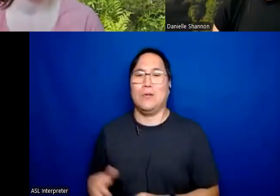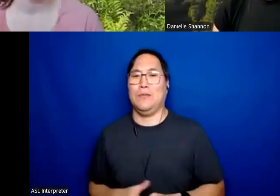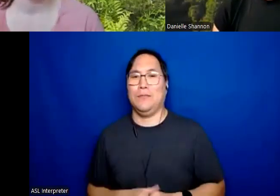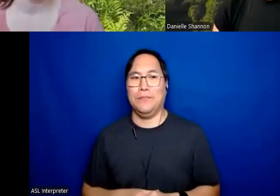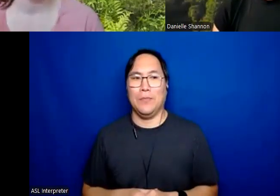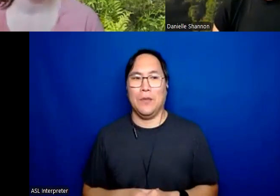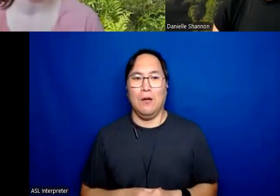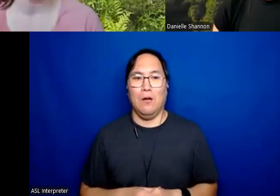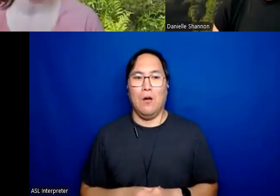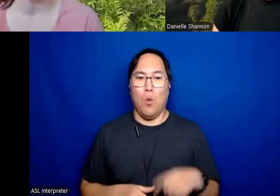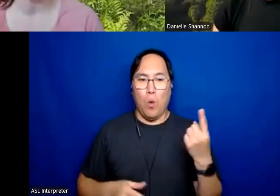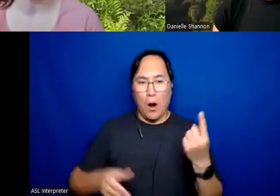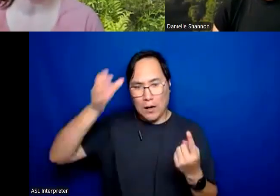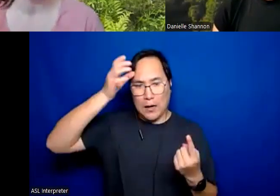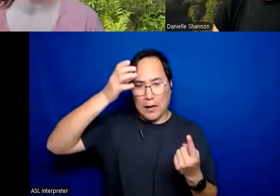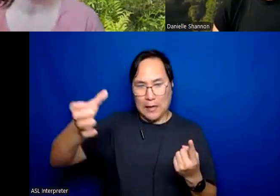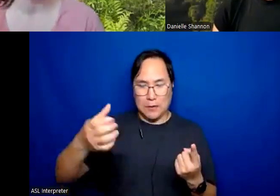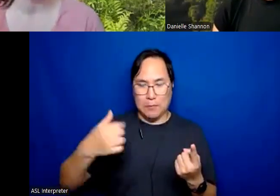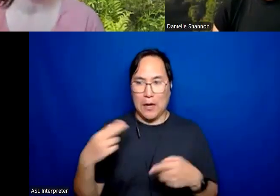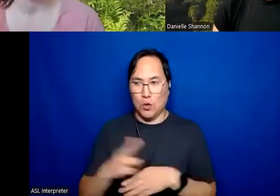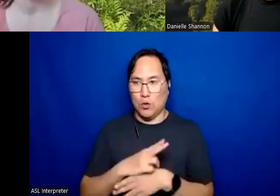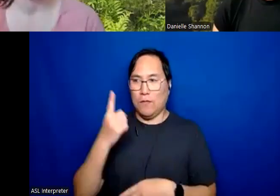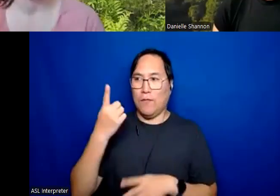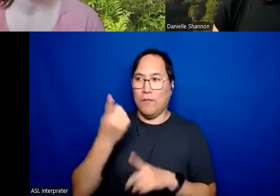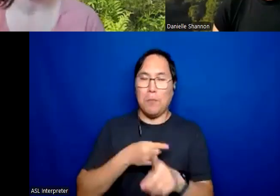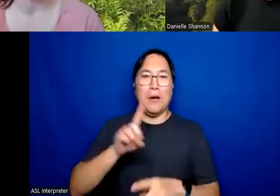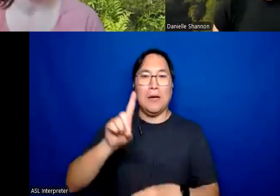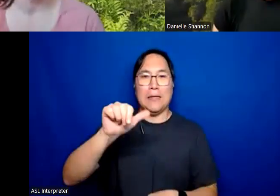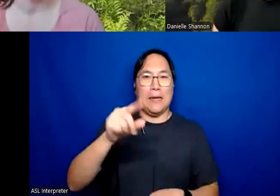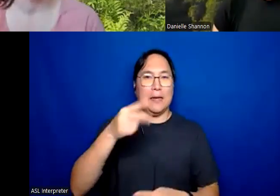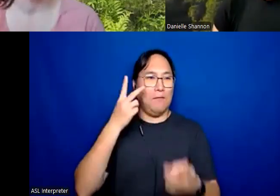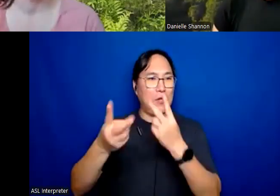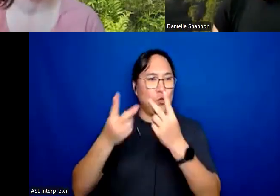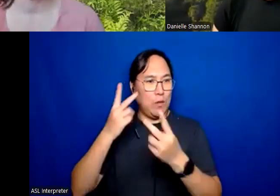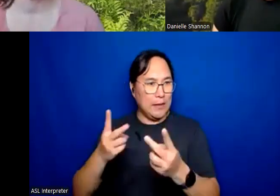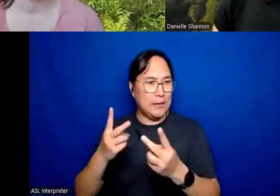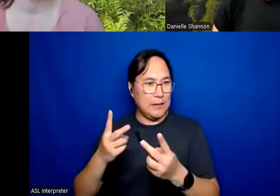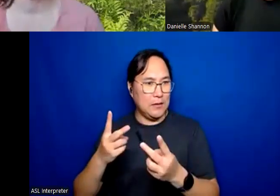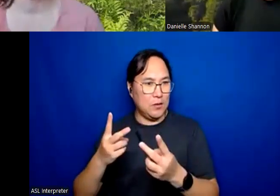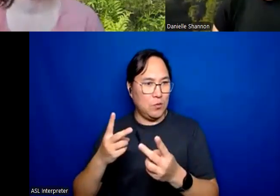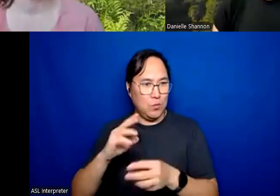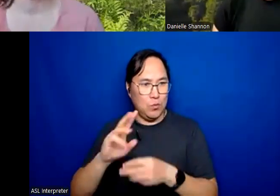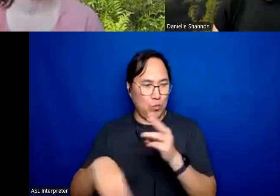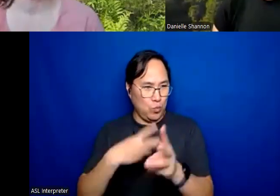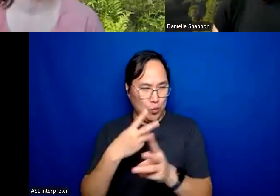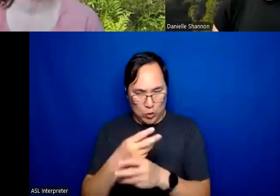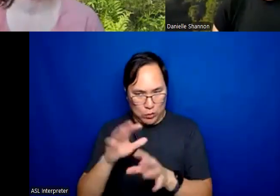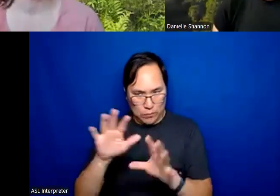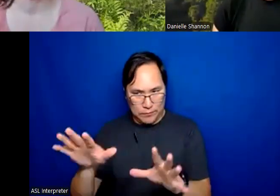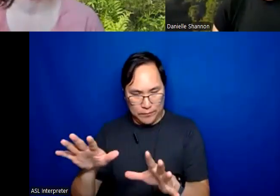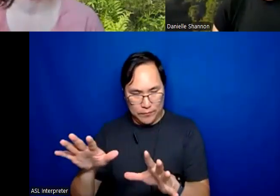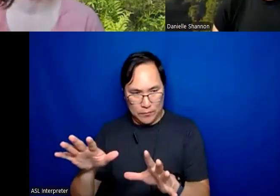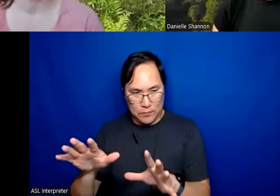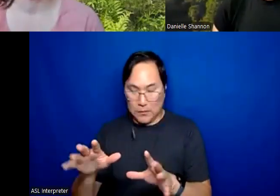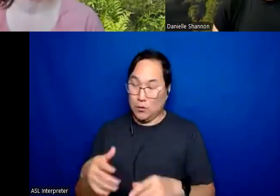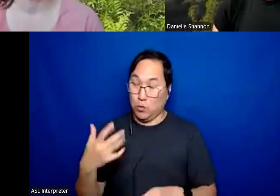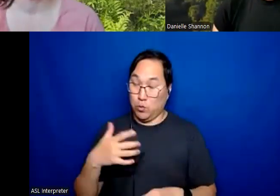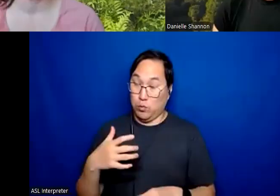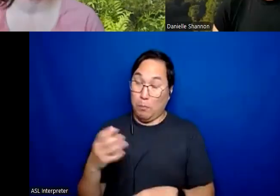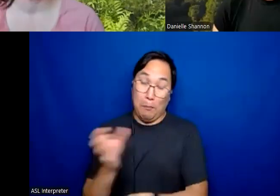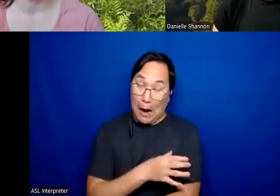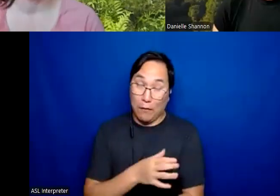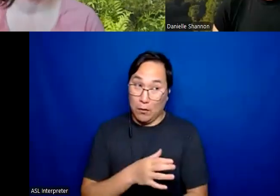a concept that I've taken from the data visualization world, which by the way is super powerful and